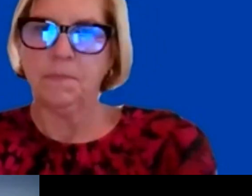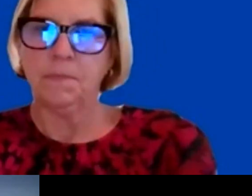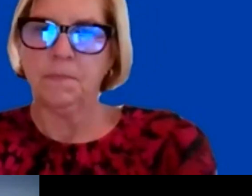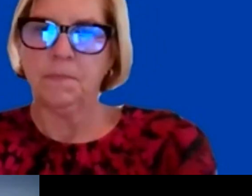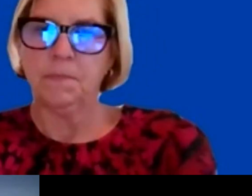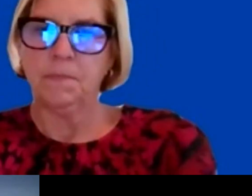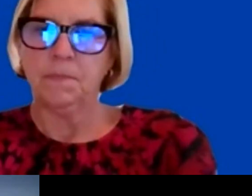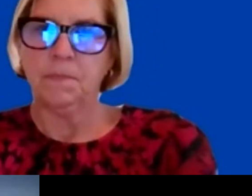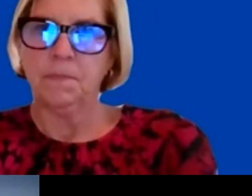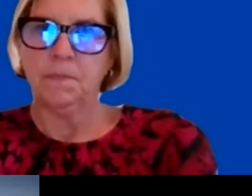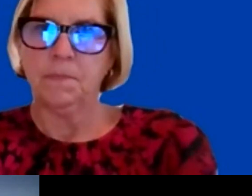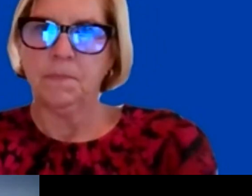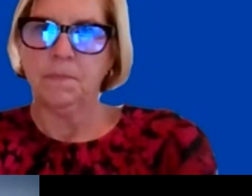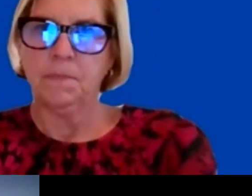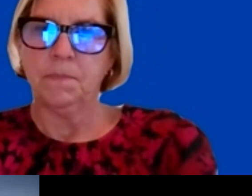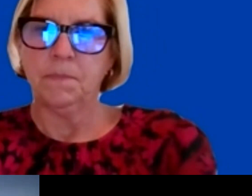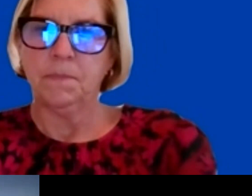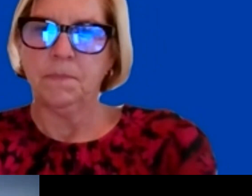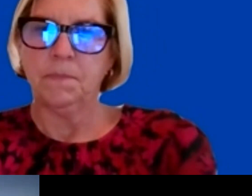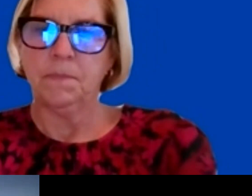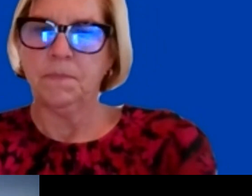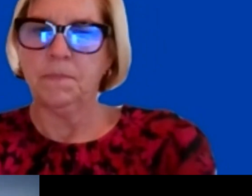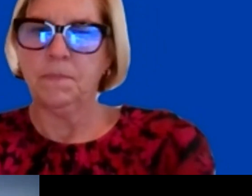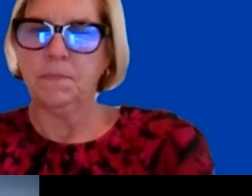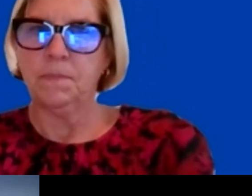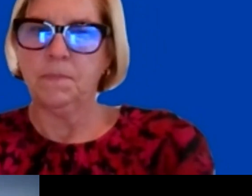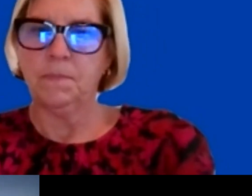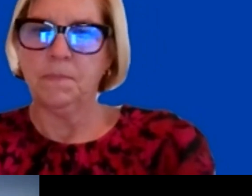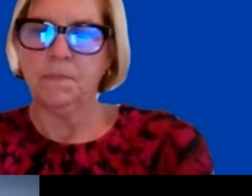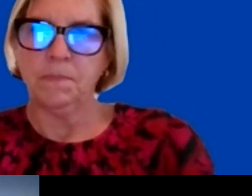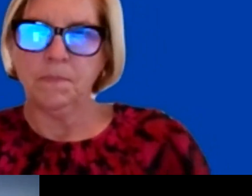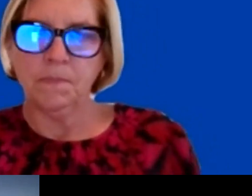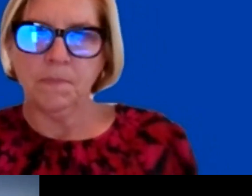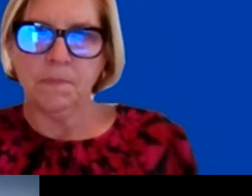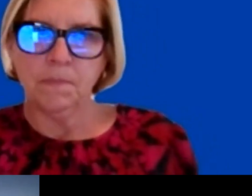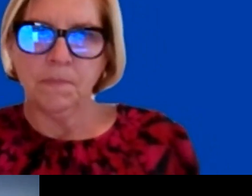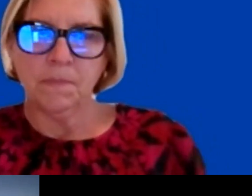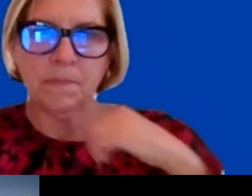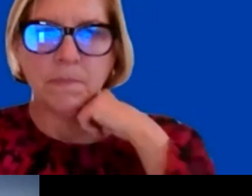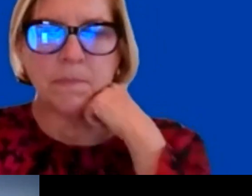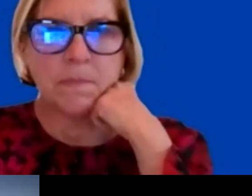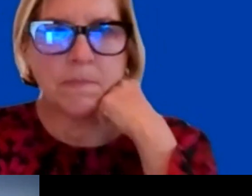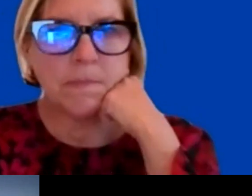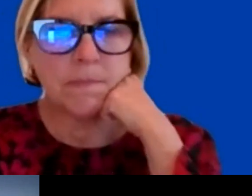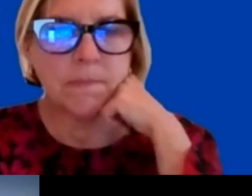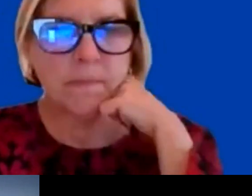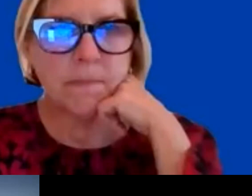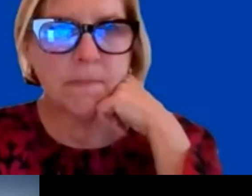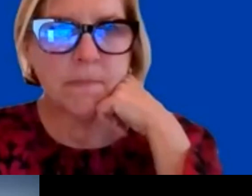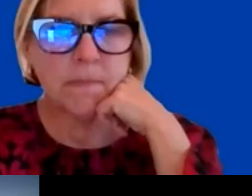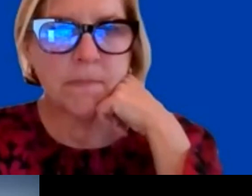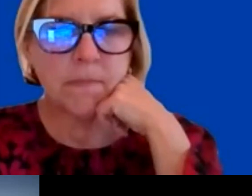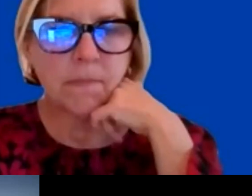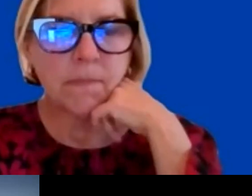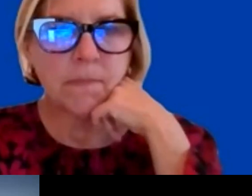across the board, and we also have the experience of on the ground figuring out all the financing for